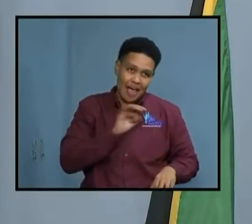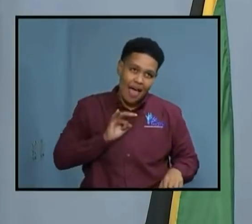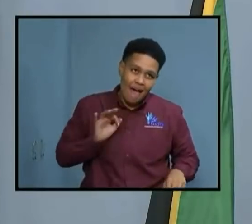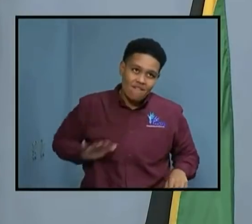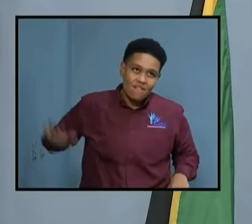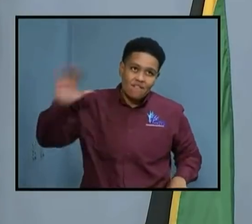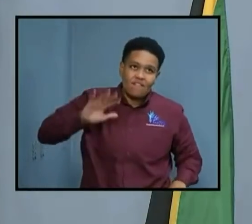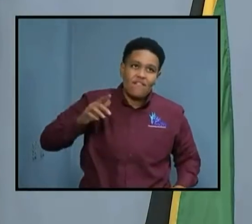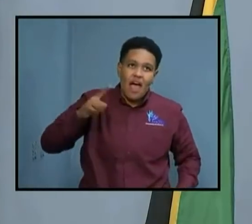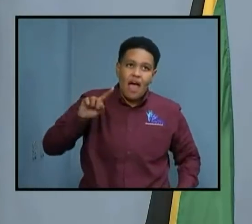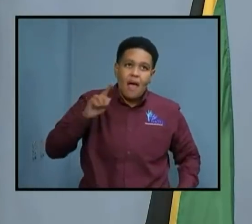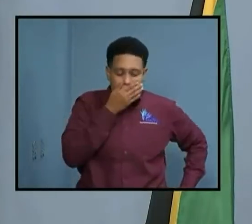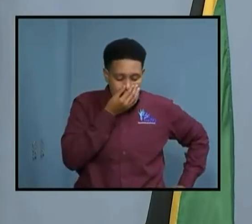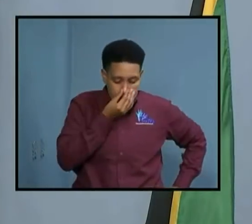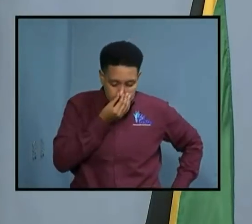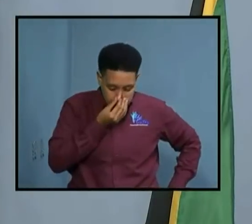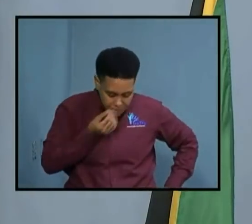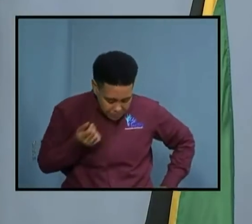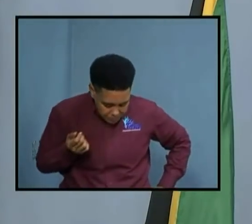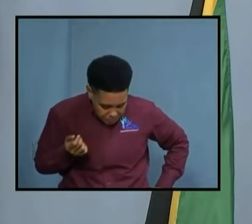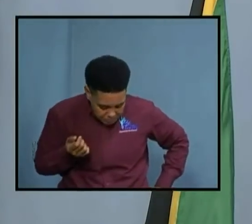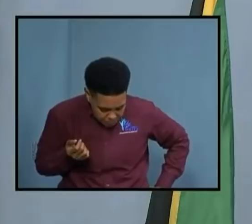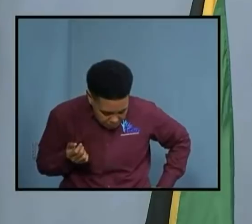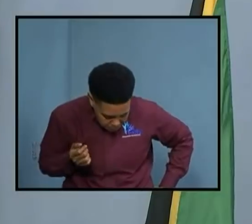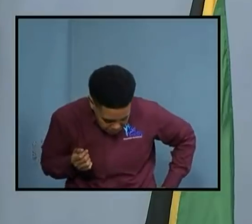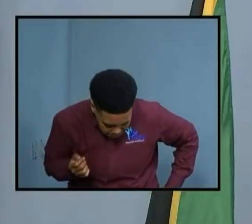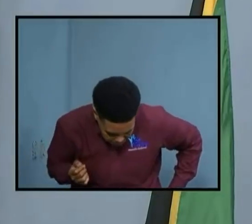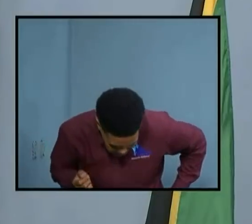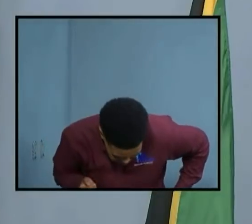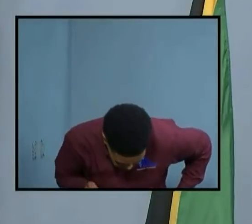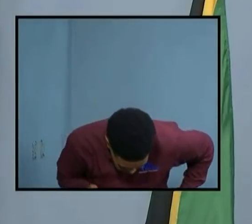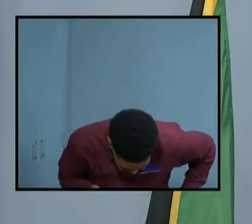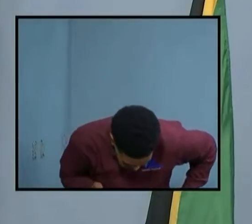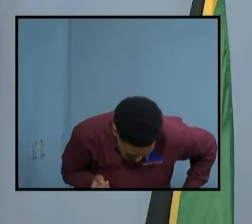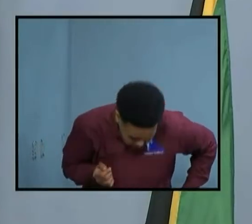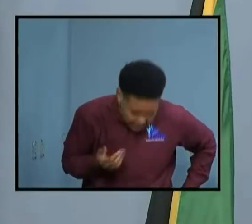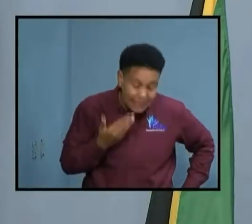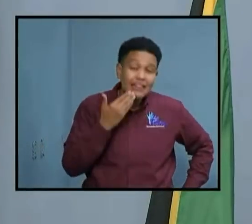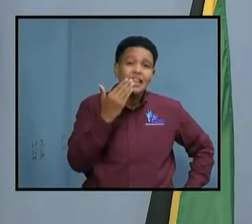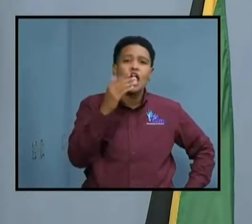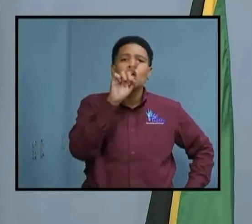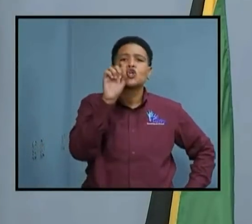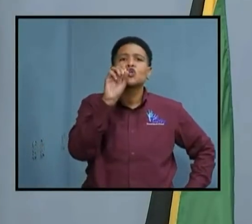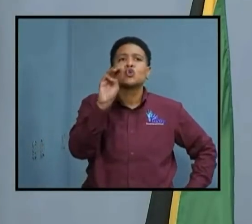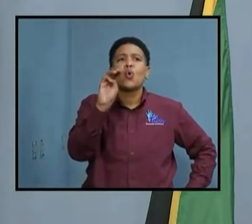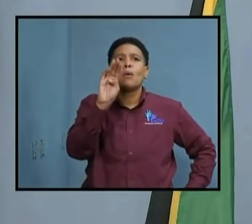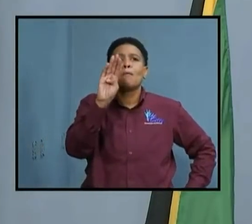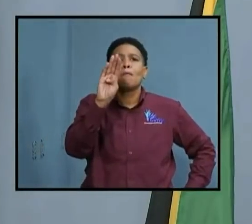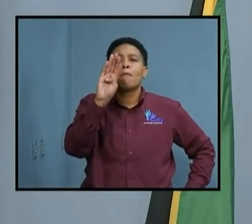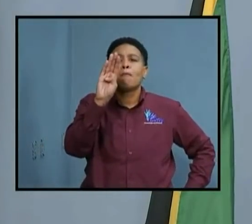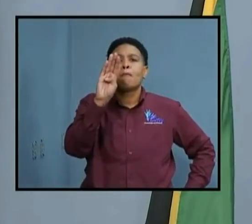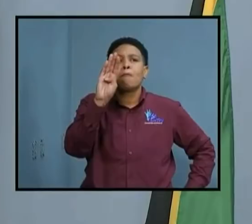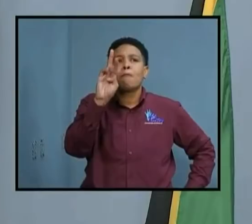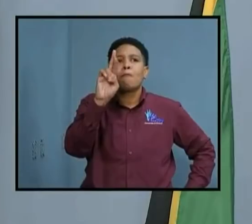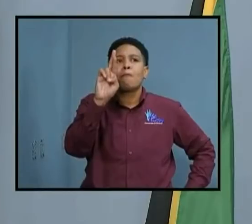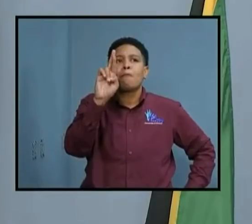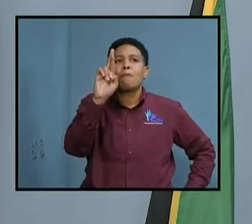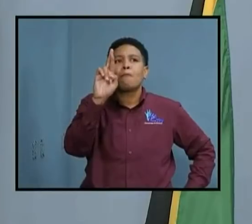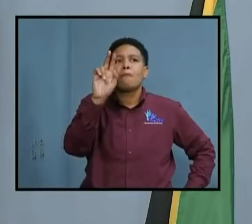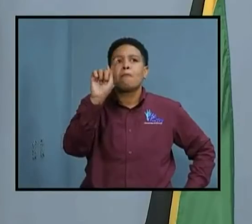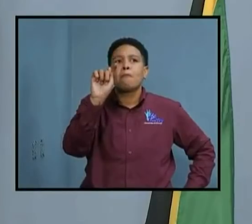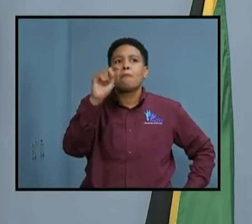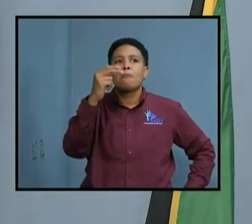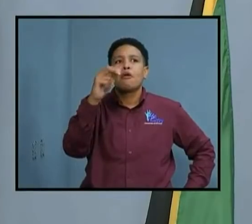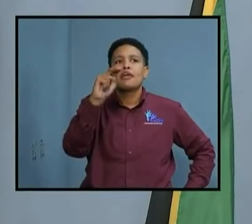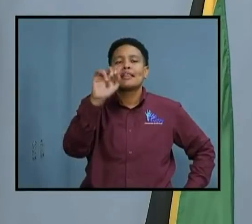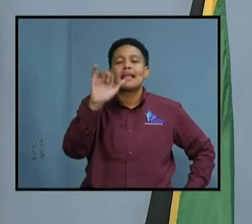All right, thank you, sir. Our Zoom feed is up. Let's see if we can hear from Miss Brittany Clark from Nationwide News Network.